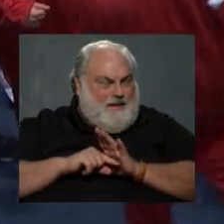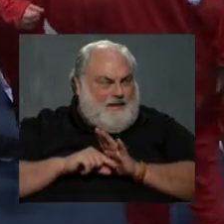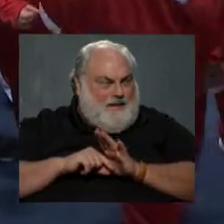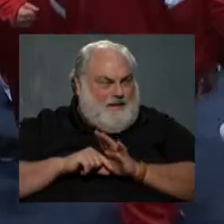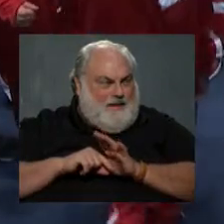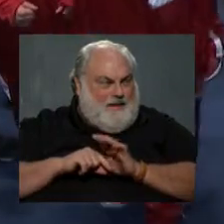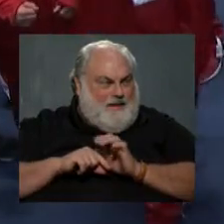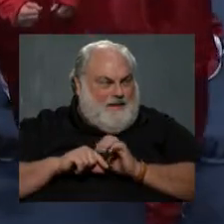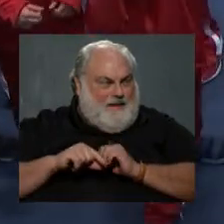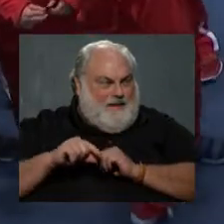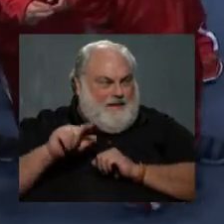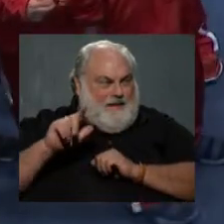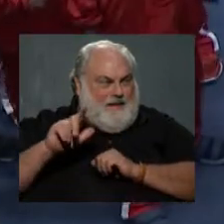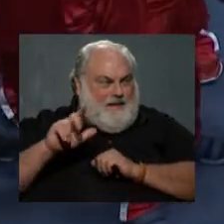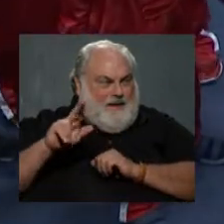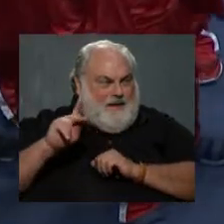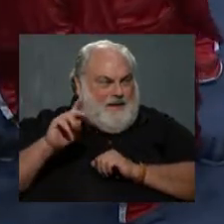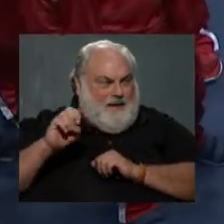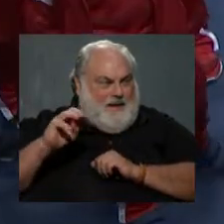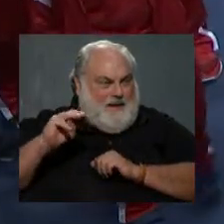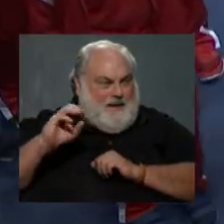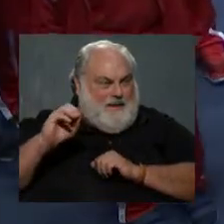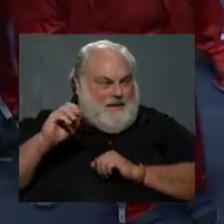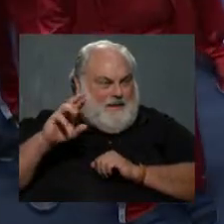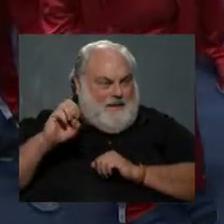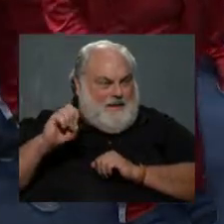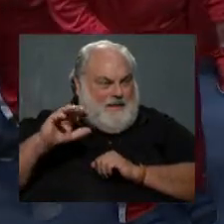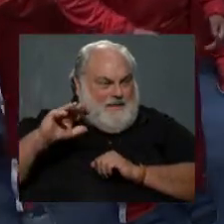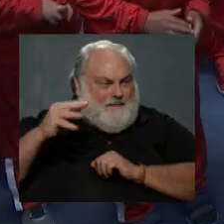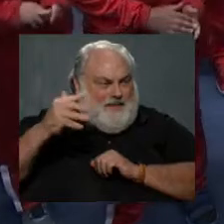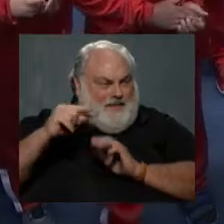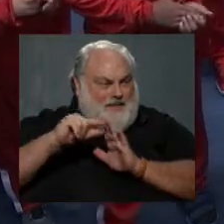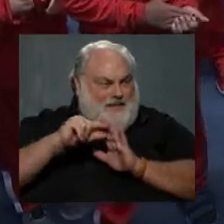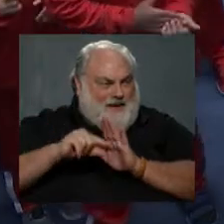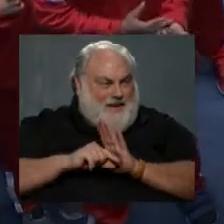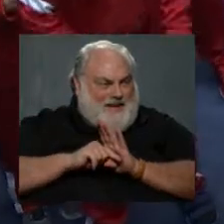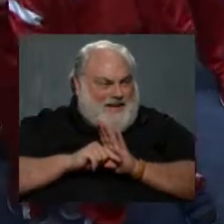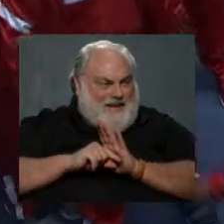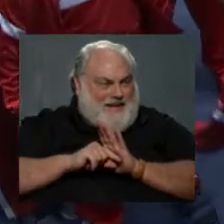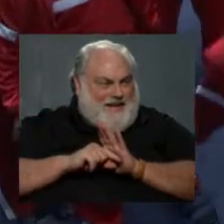grade. Y'all already know me, but my name's Luke Moore, and I'm in the fifth grade.